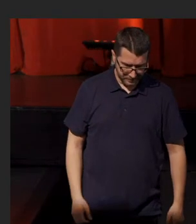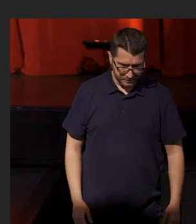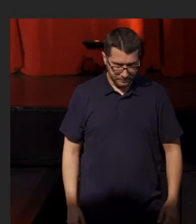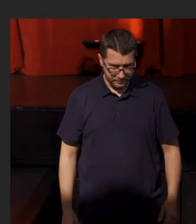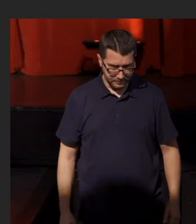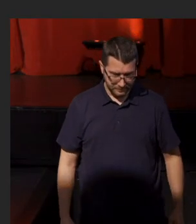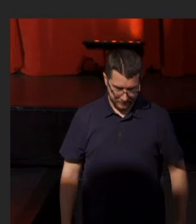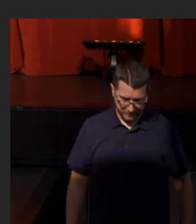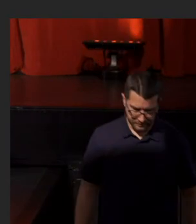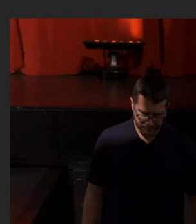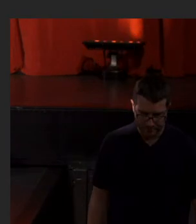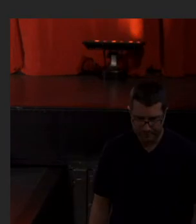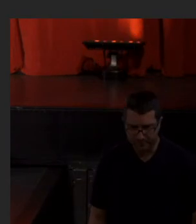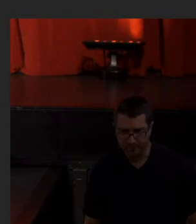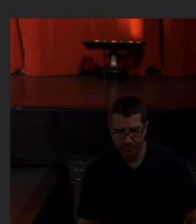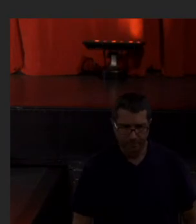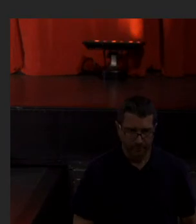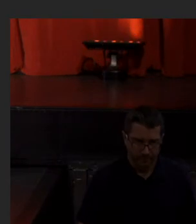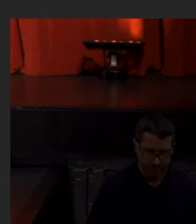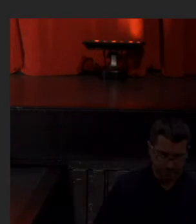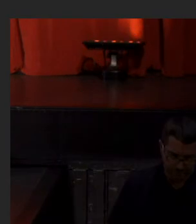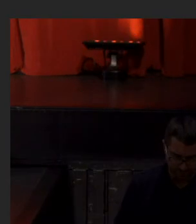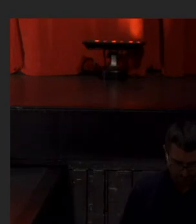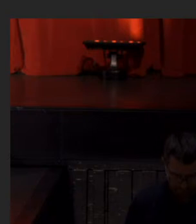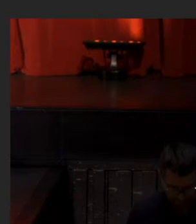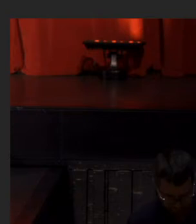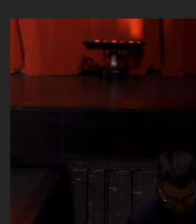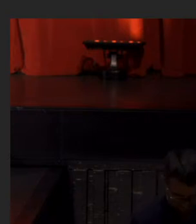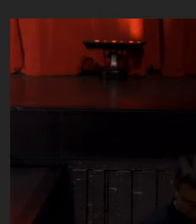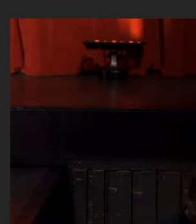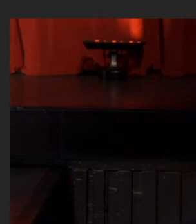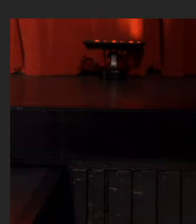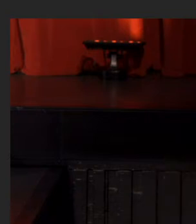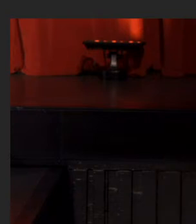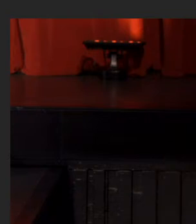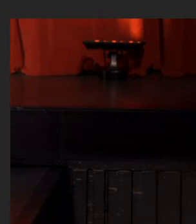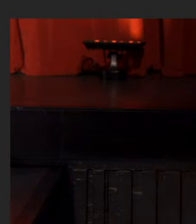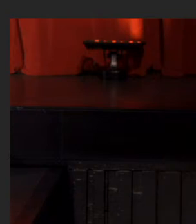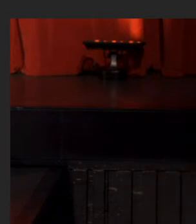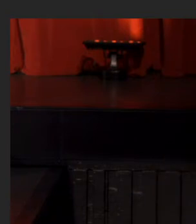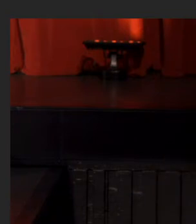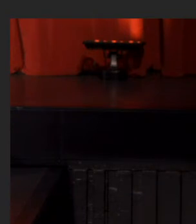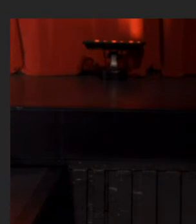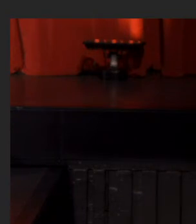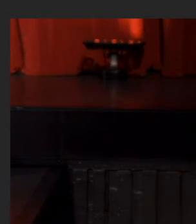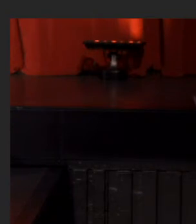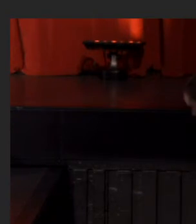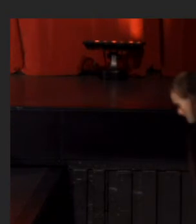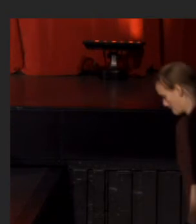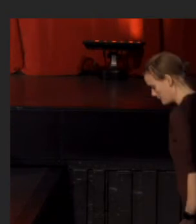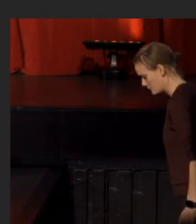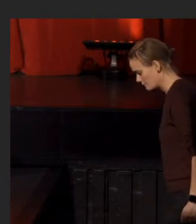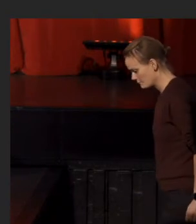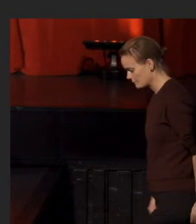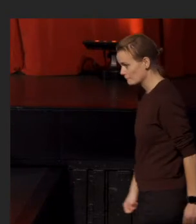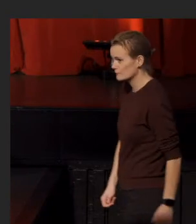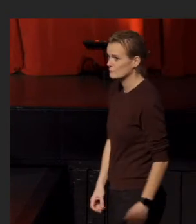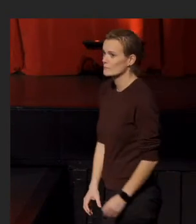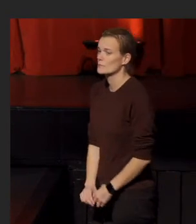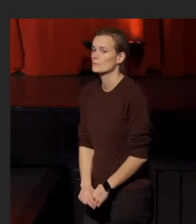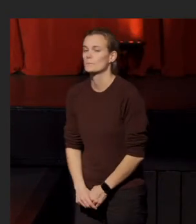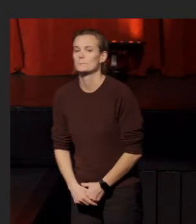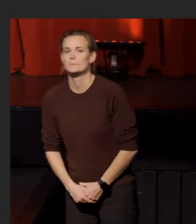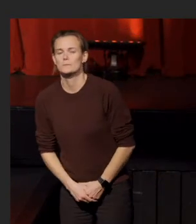sexy tweets into stories to illustrate what the common person is thinking. Is that dangerous? I think so. Not only is